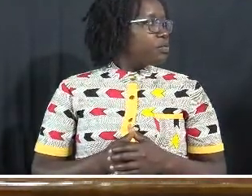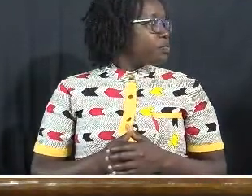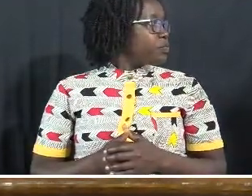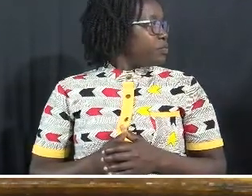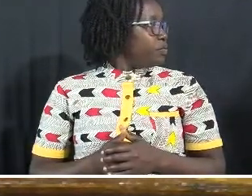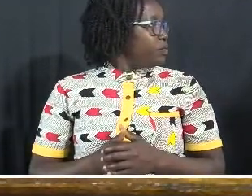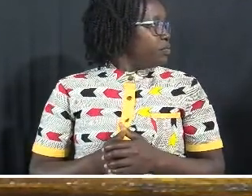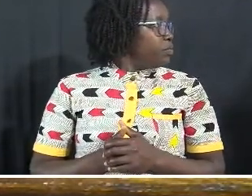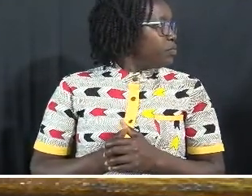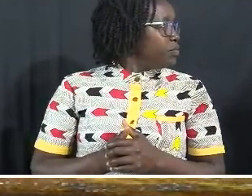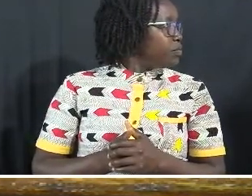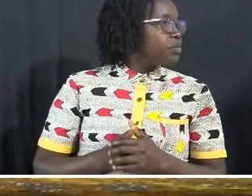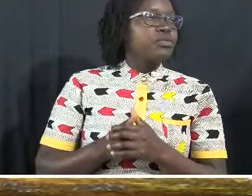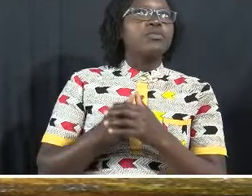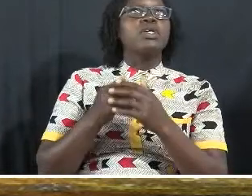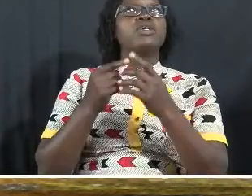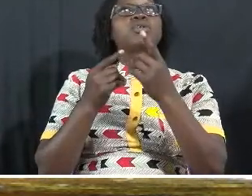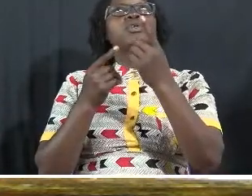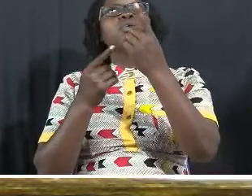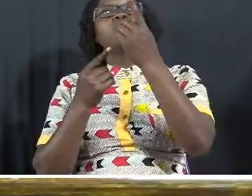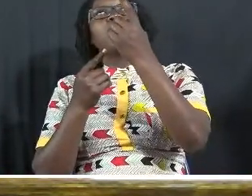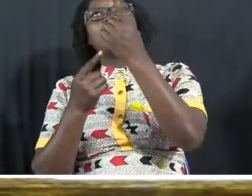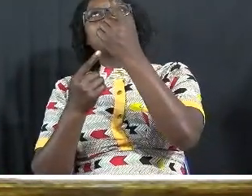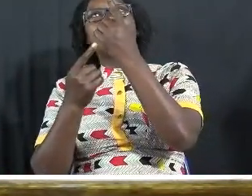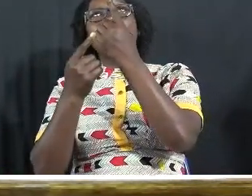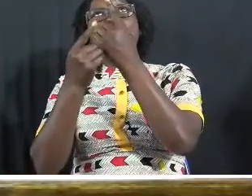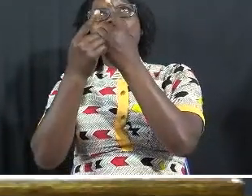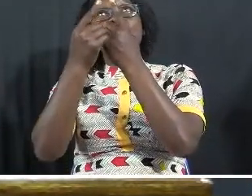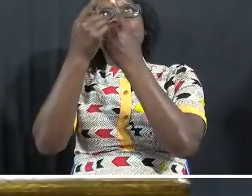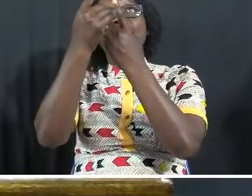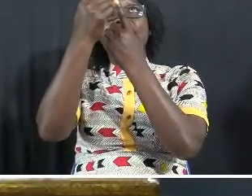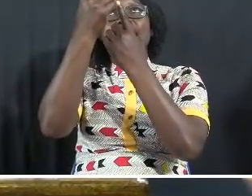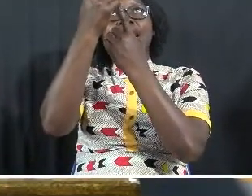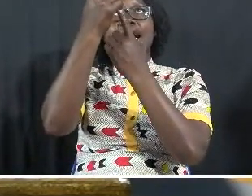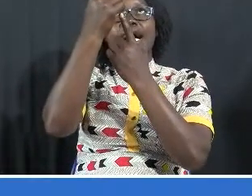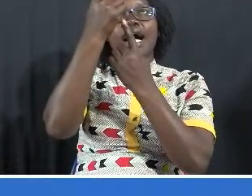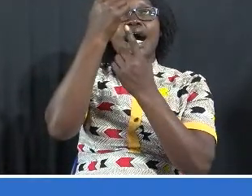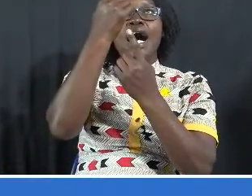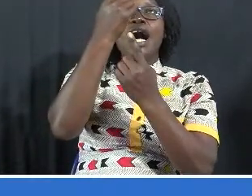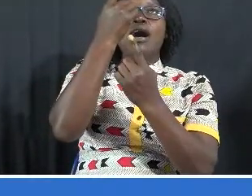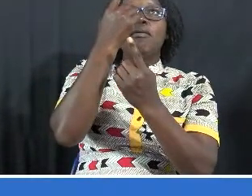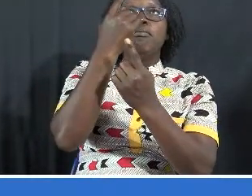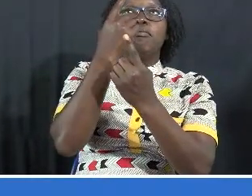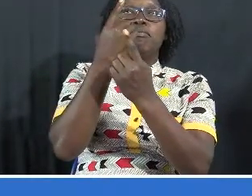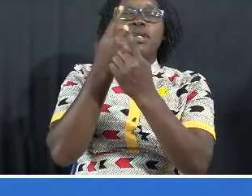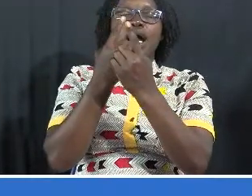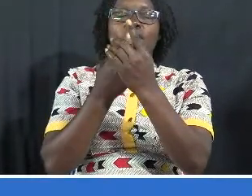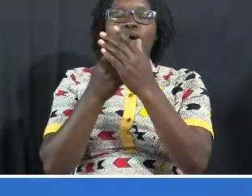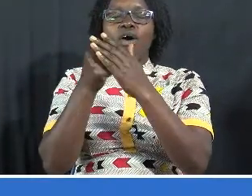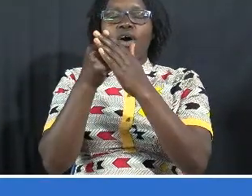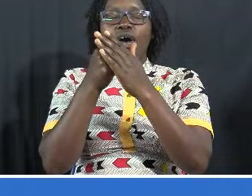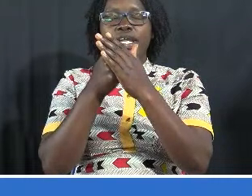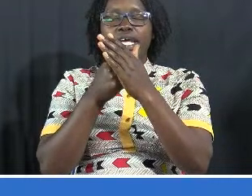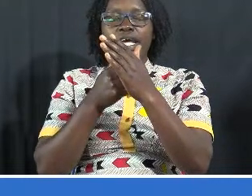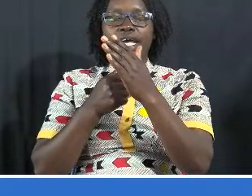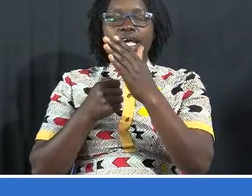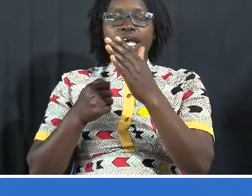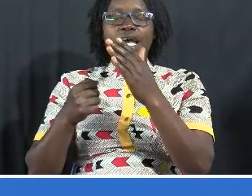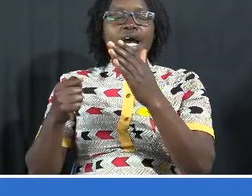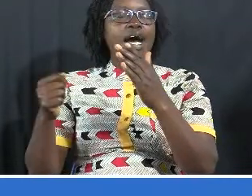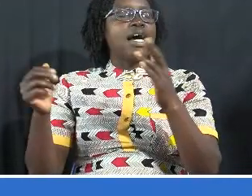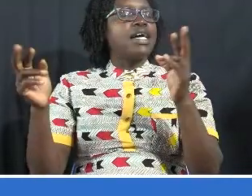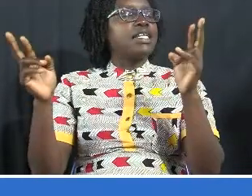Yuaja, yuaja, mlangoni